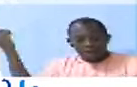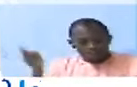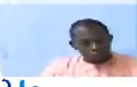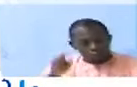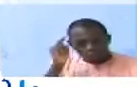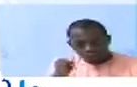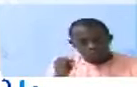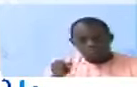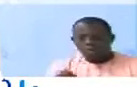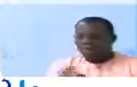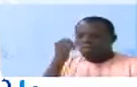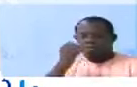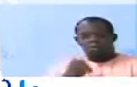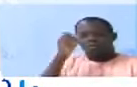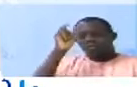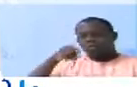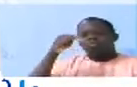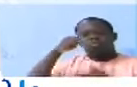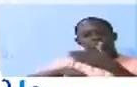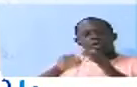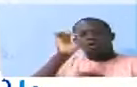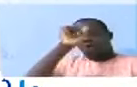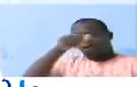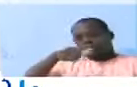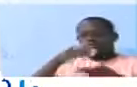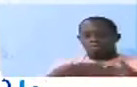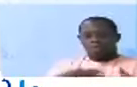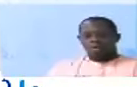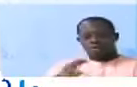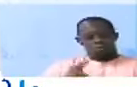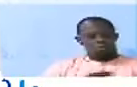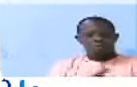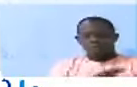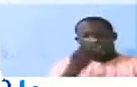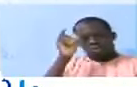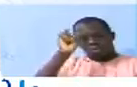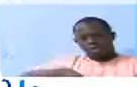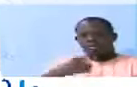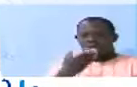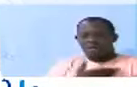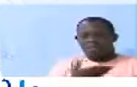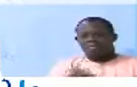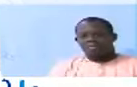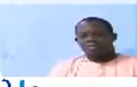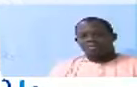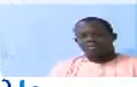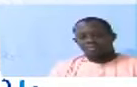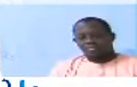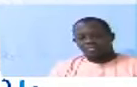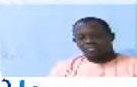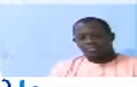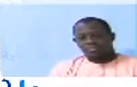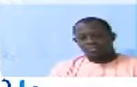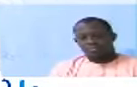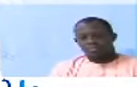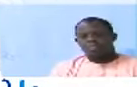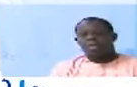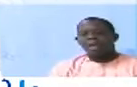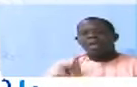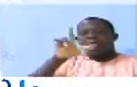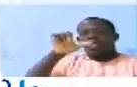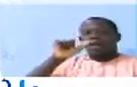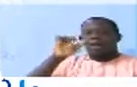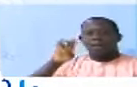but all those he reached were all wounded. Lamin kanaji ay ofana maleno akumoso ay akofara.